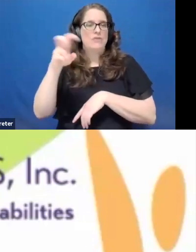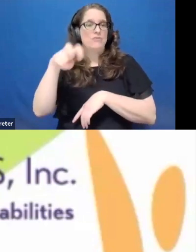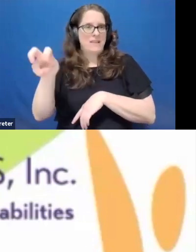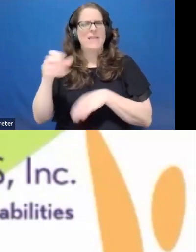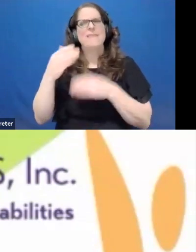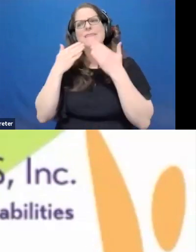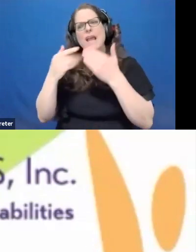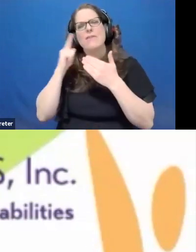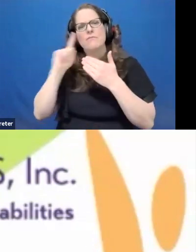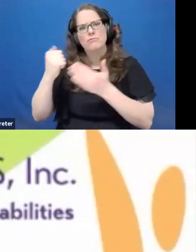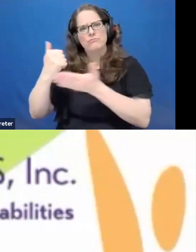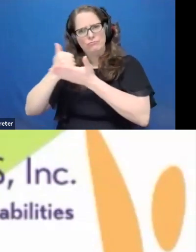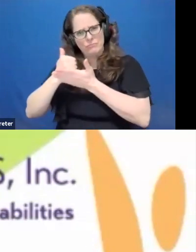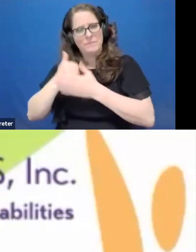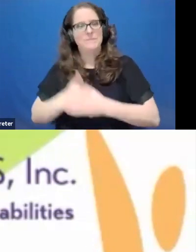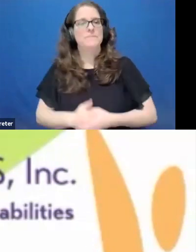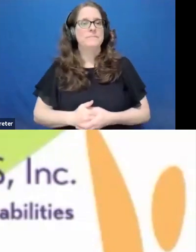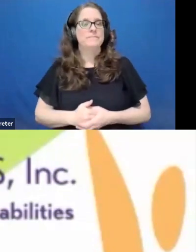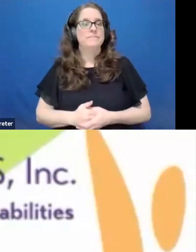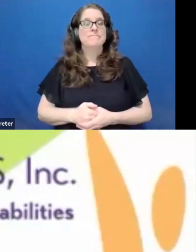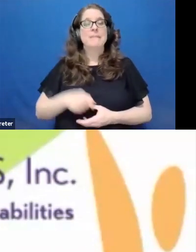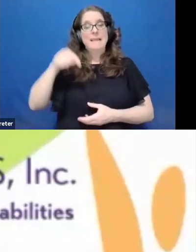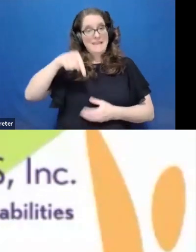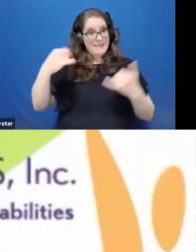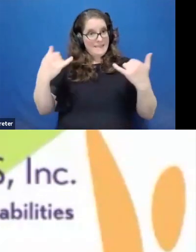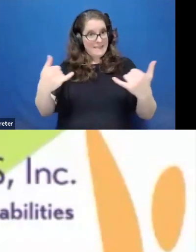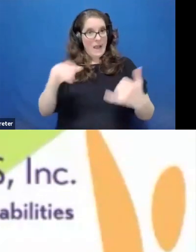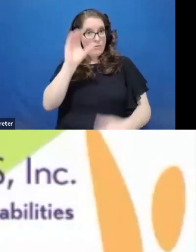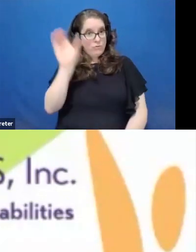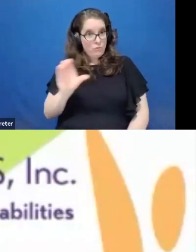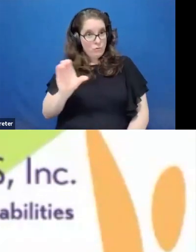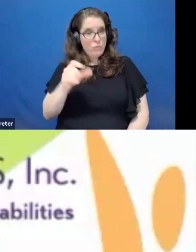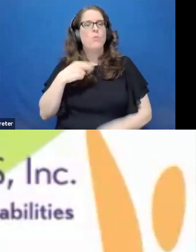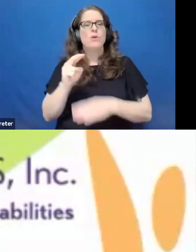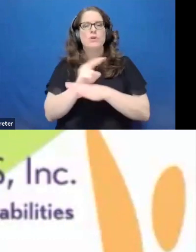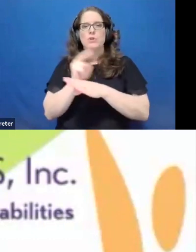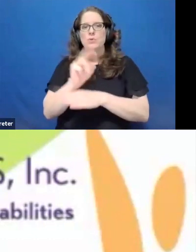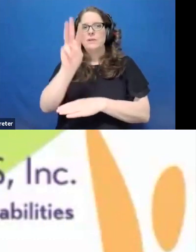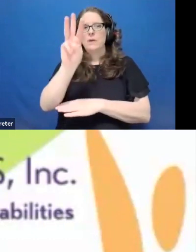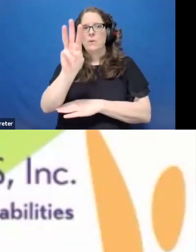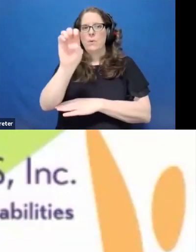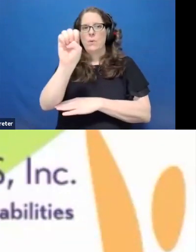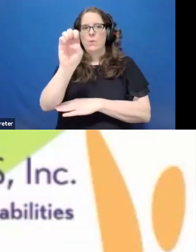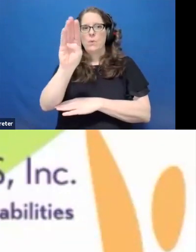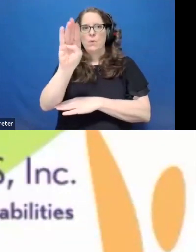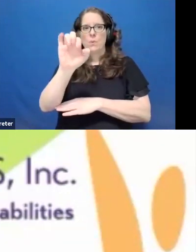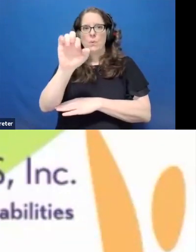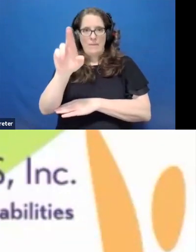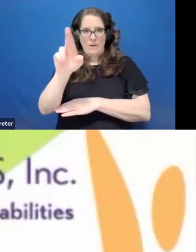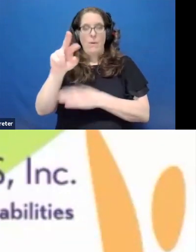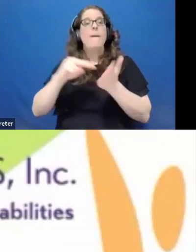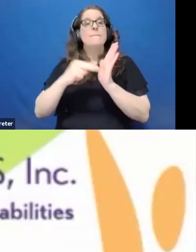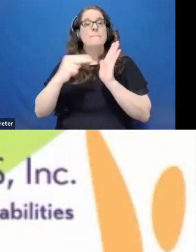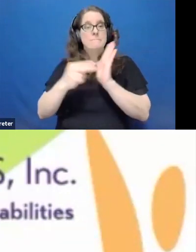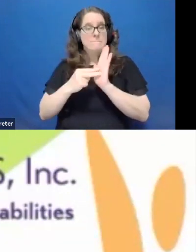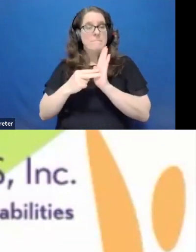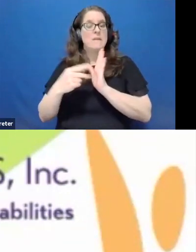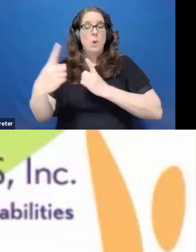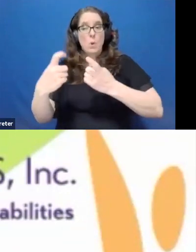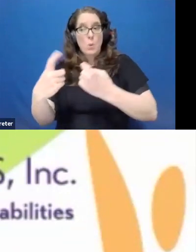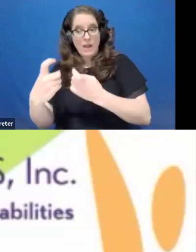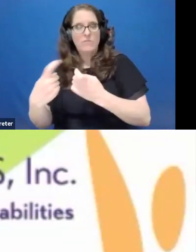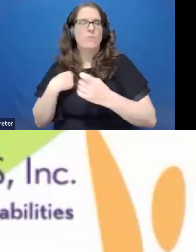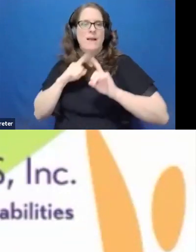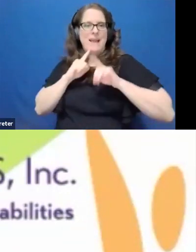some Zoom tip reminders. We are using the webinar platform. We will wait for questions at the end of the presentation, but feel free to